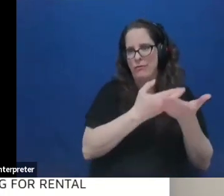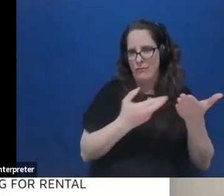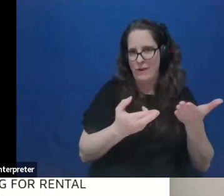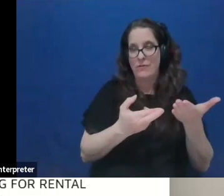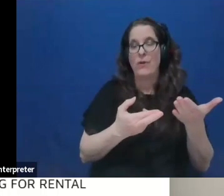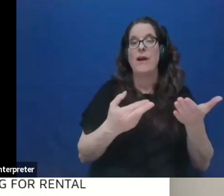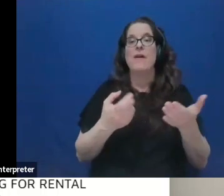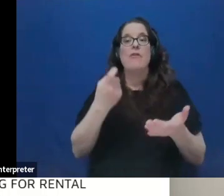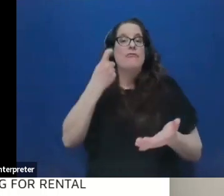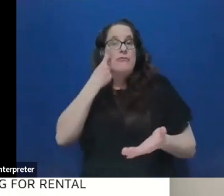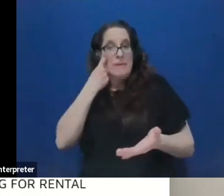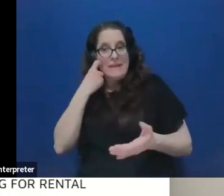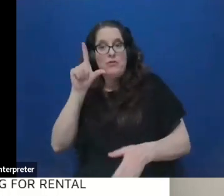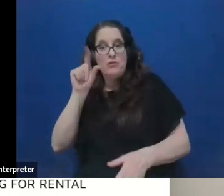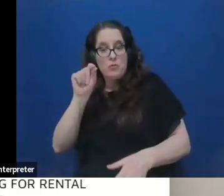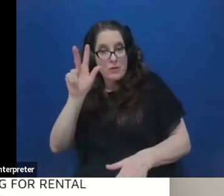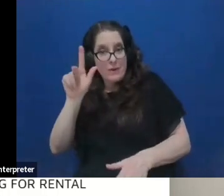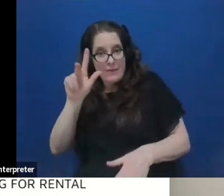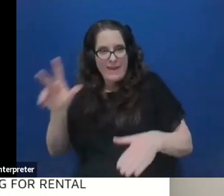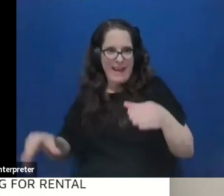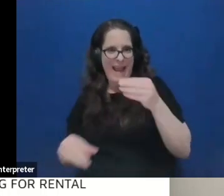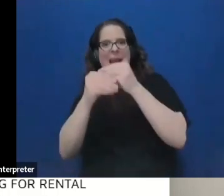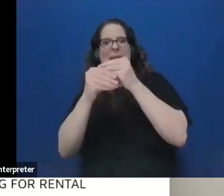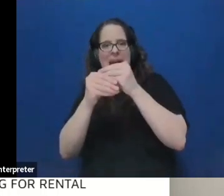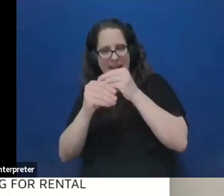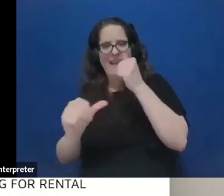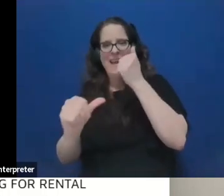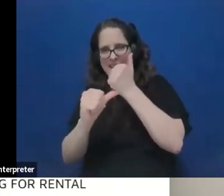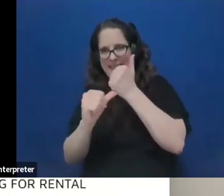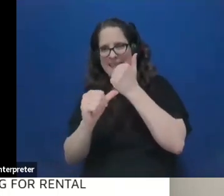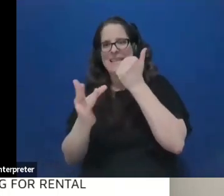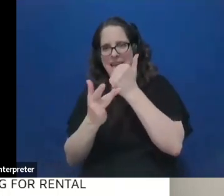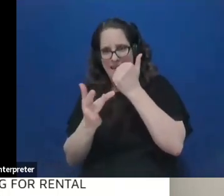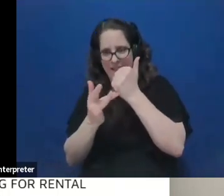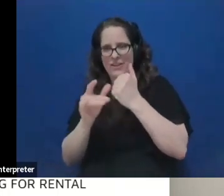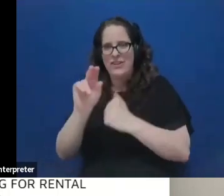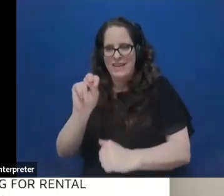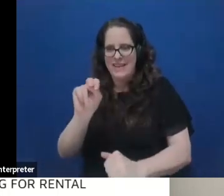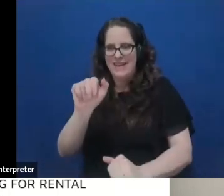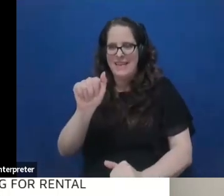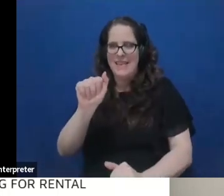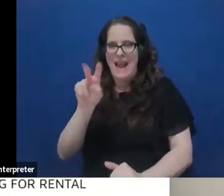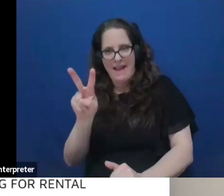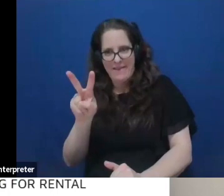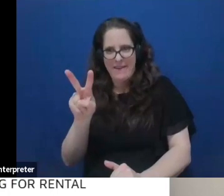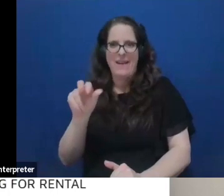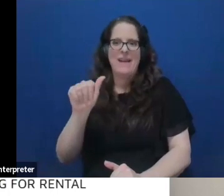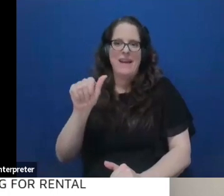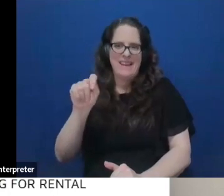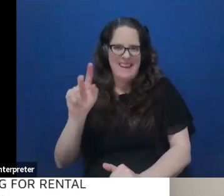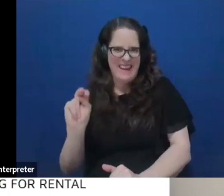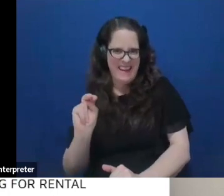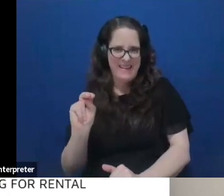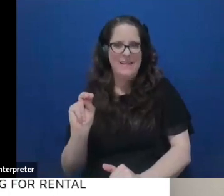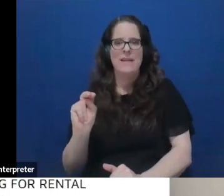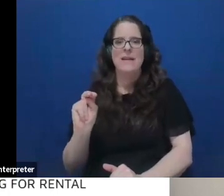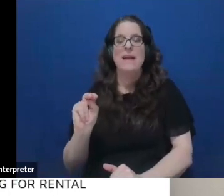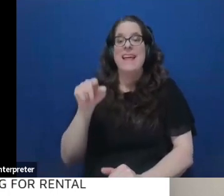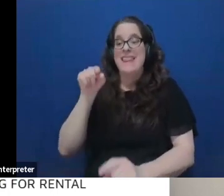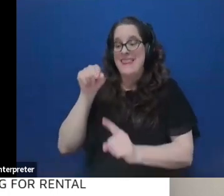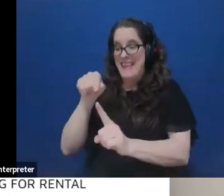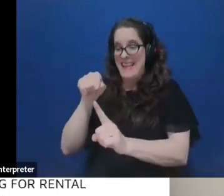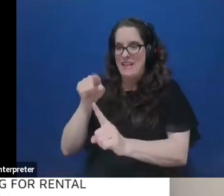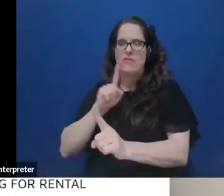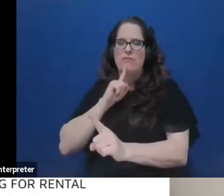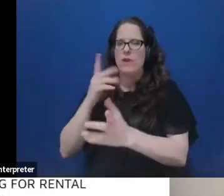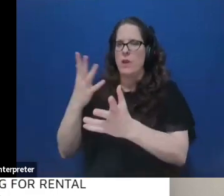2023, we specifically created the Assistive Technology Navigator and figured we're going to make it really the star